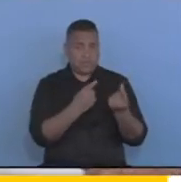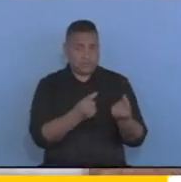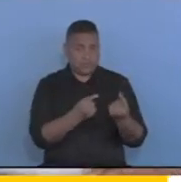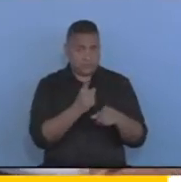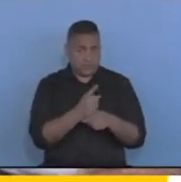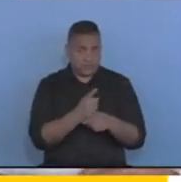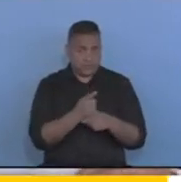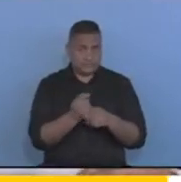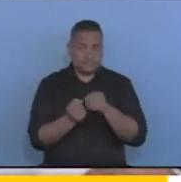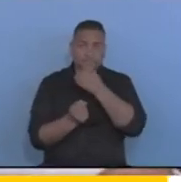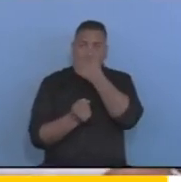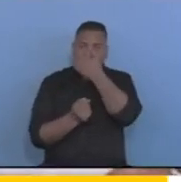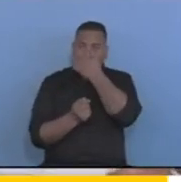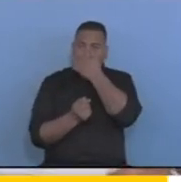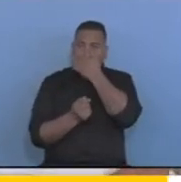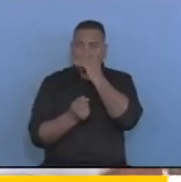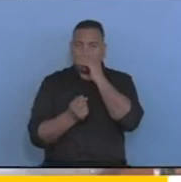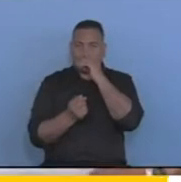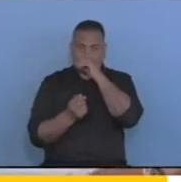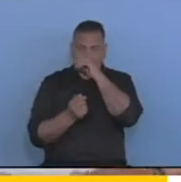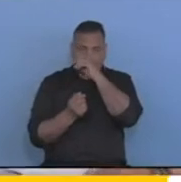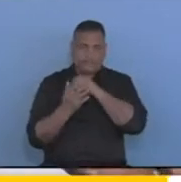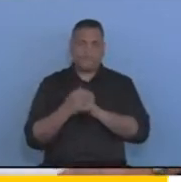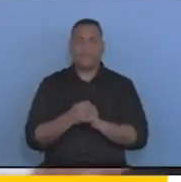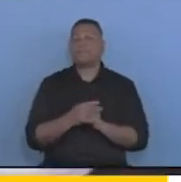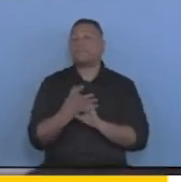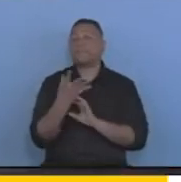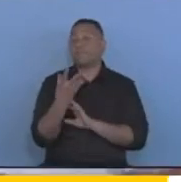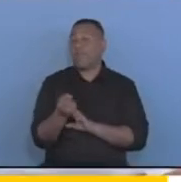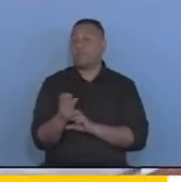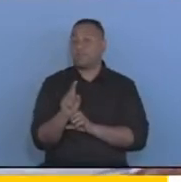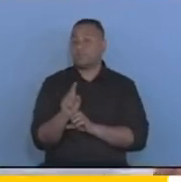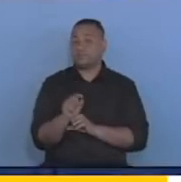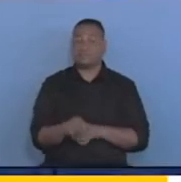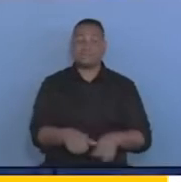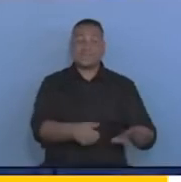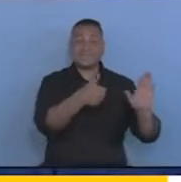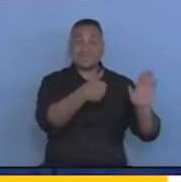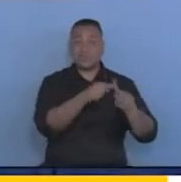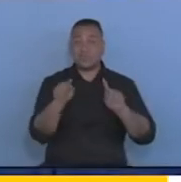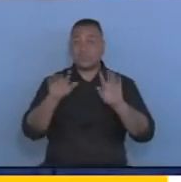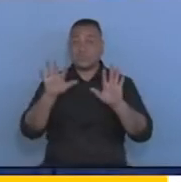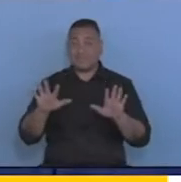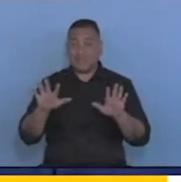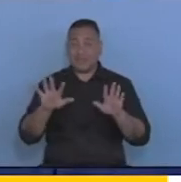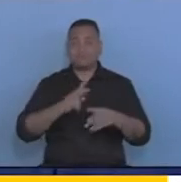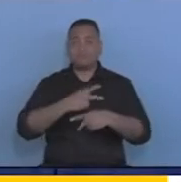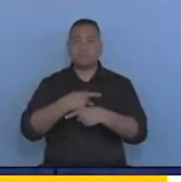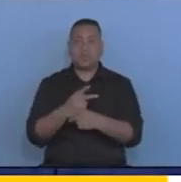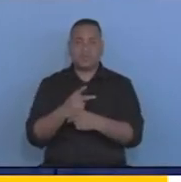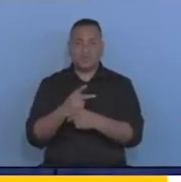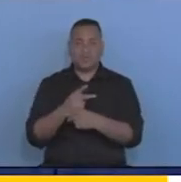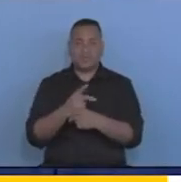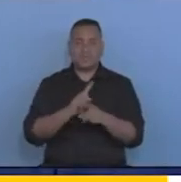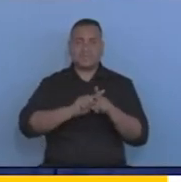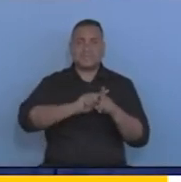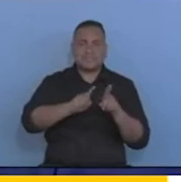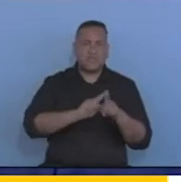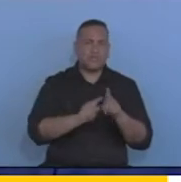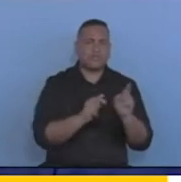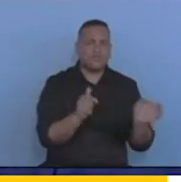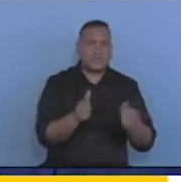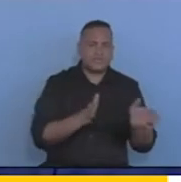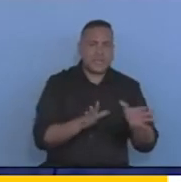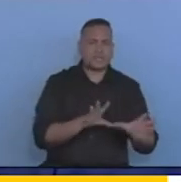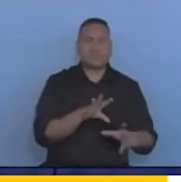running separately within the campus. Each project will have its different trade assigned to it, and there'll be different deliverables in terms of